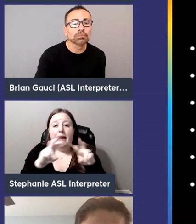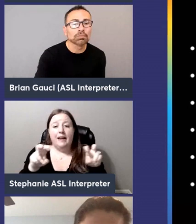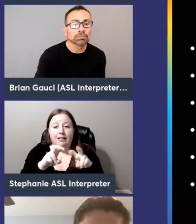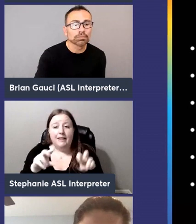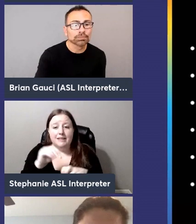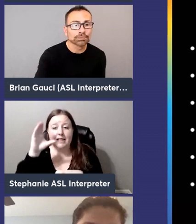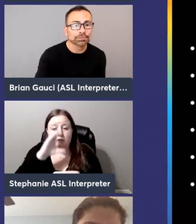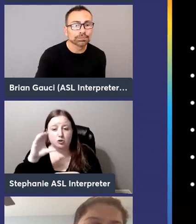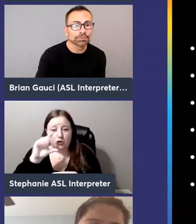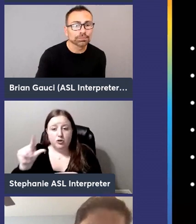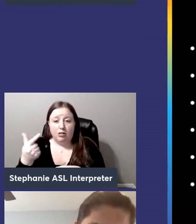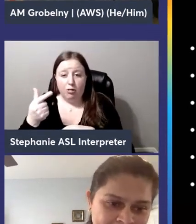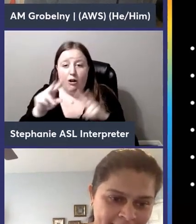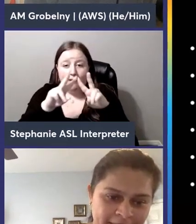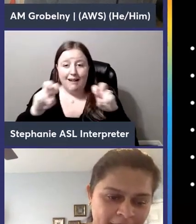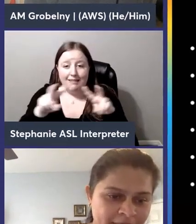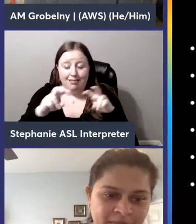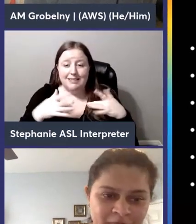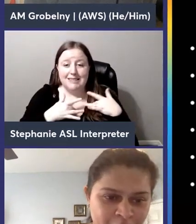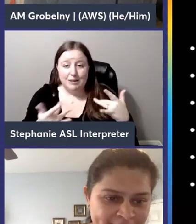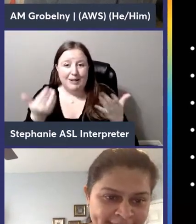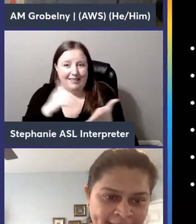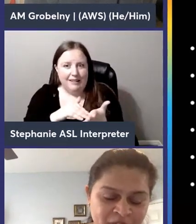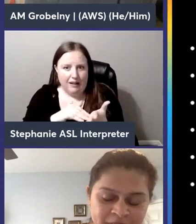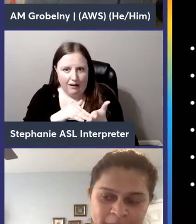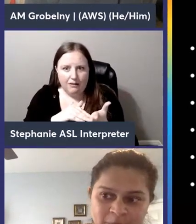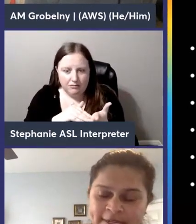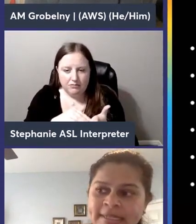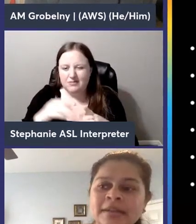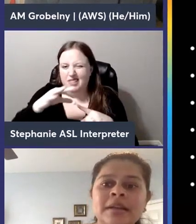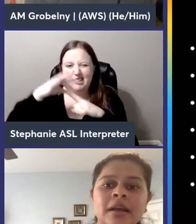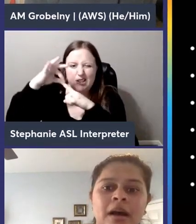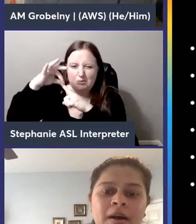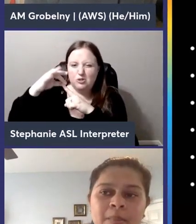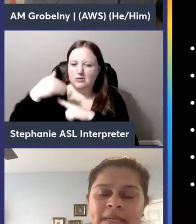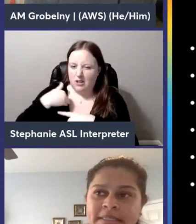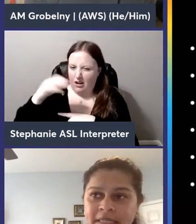log analytics is typically, again, right? I mean, of course, exceptions may vary.